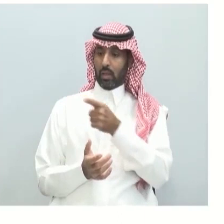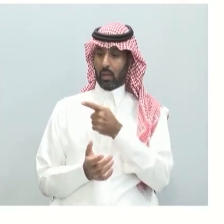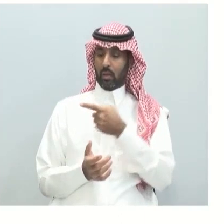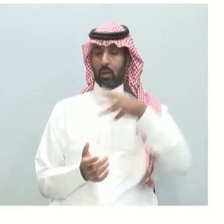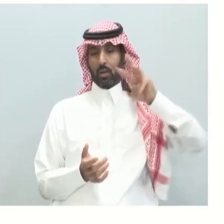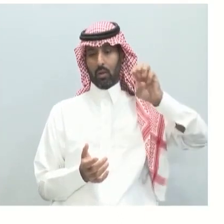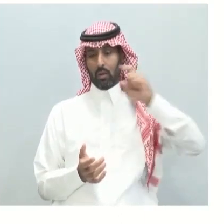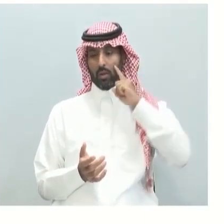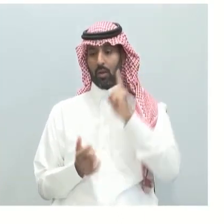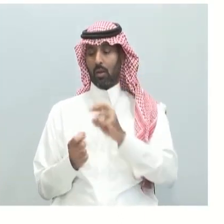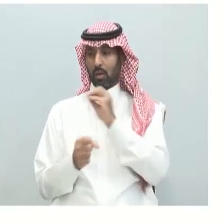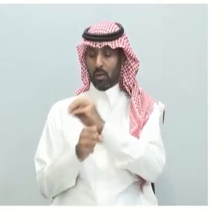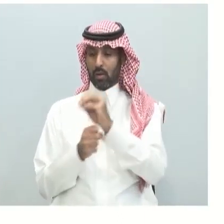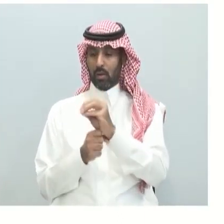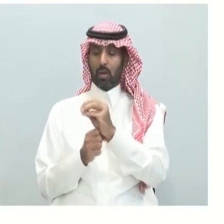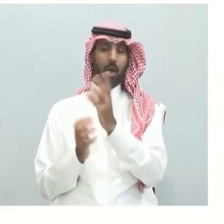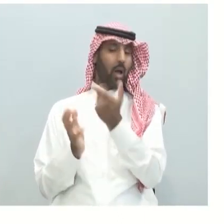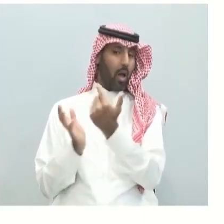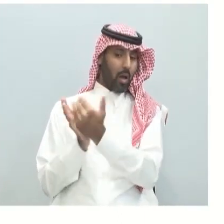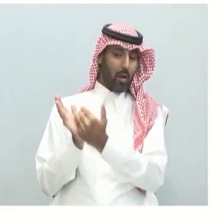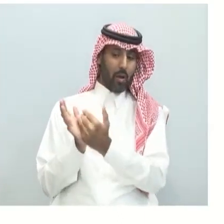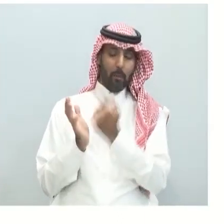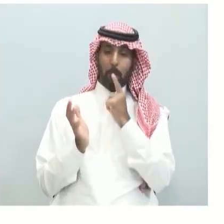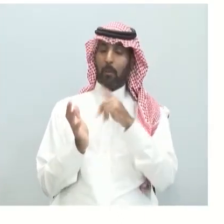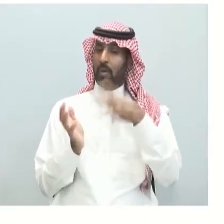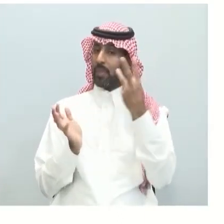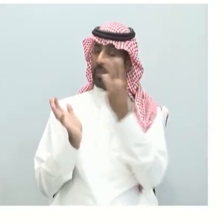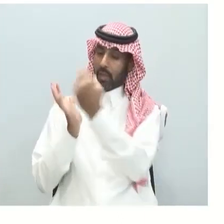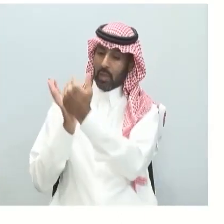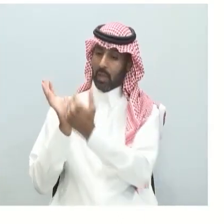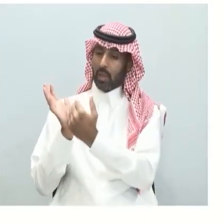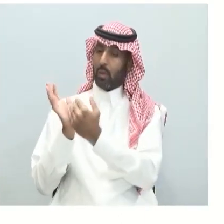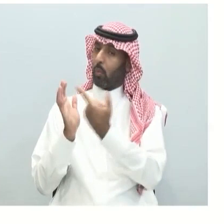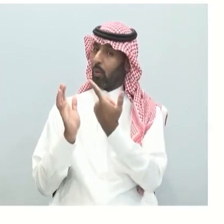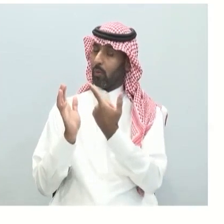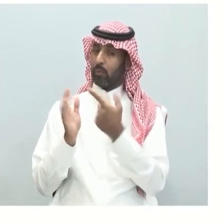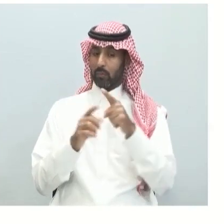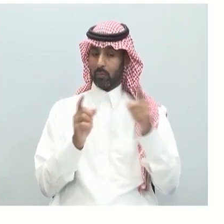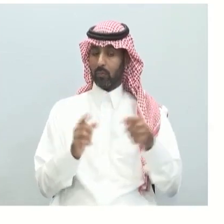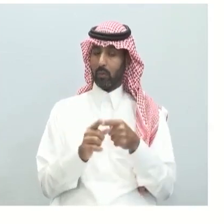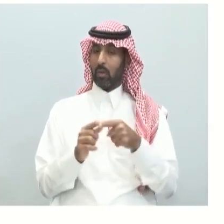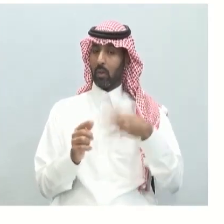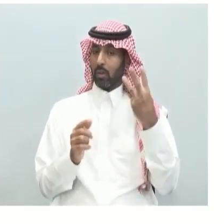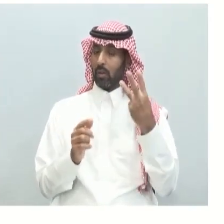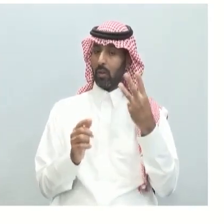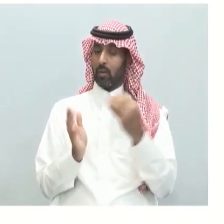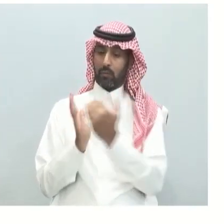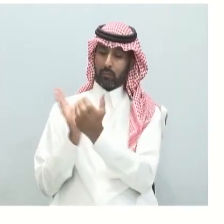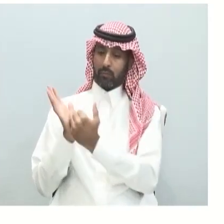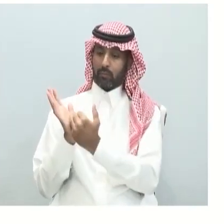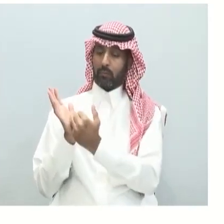gives objective information. What about paragraph three? That's